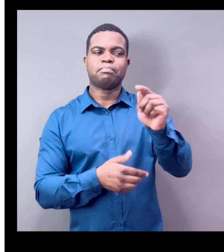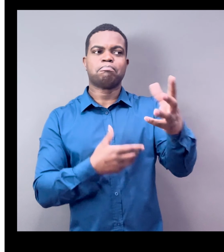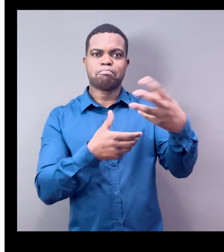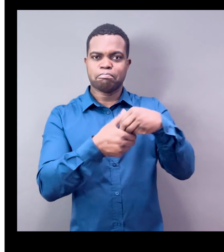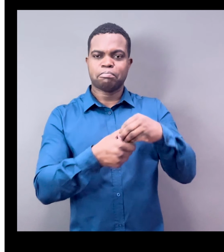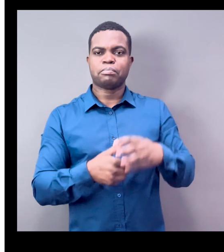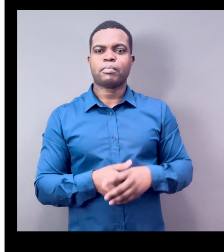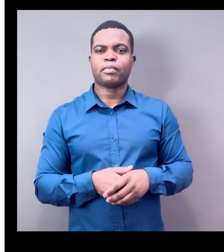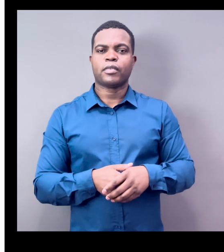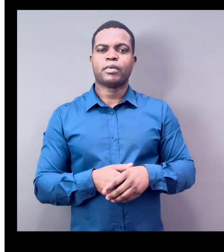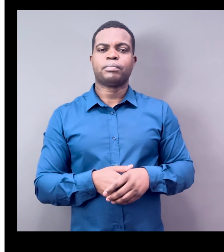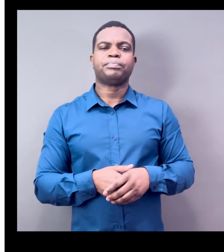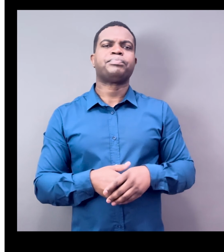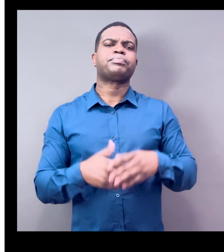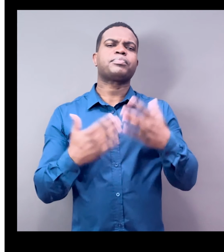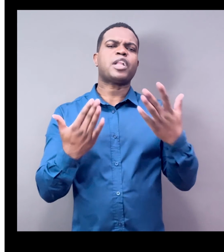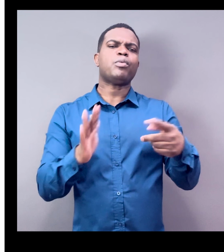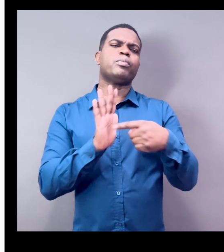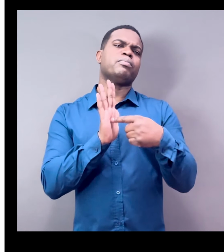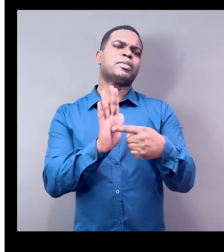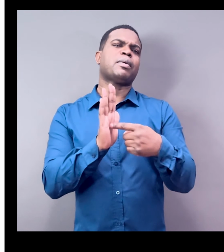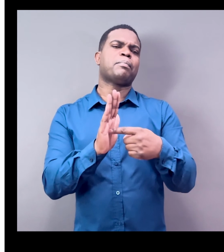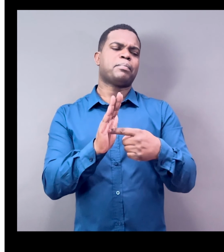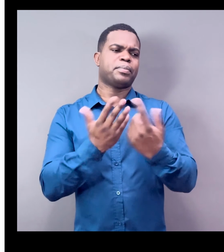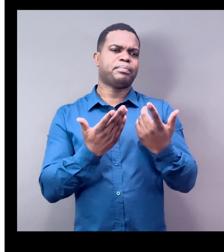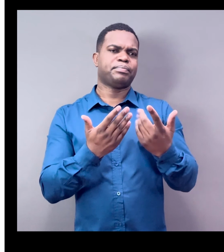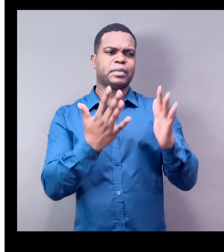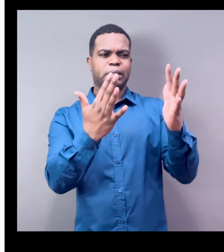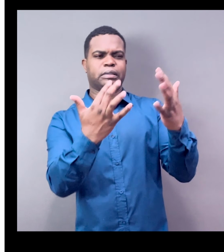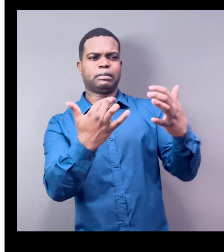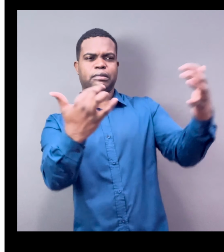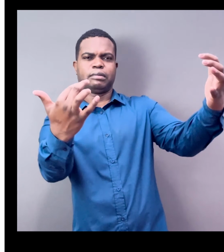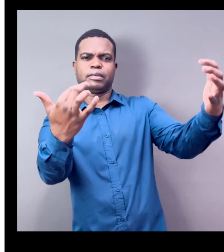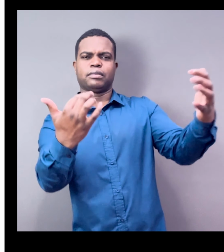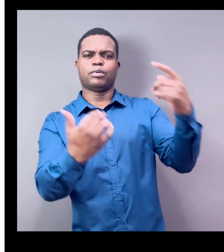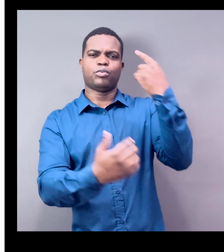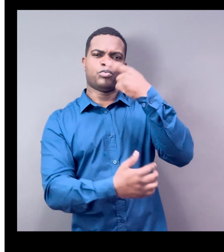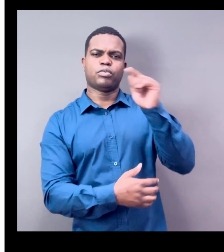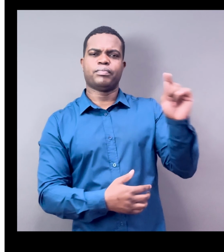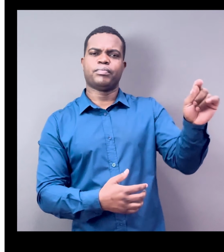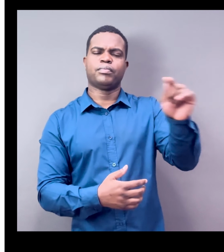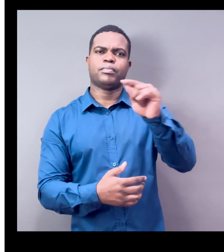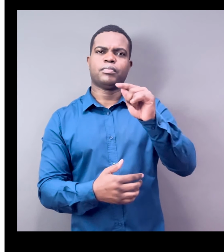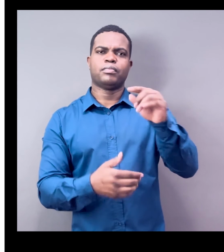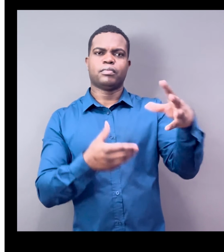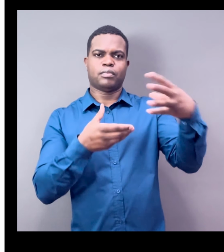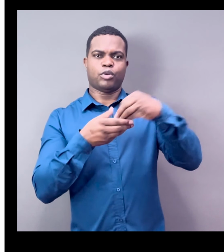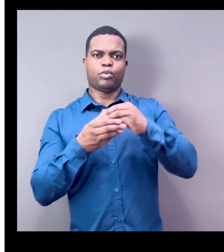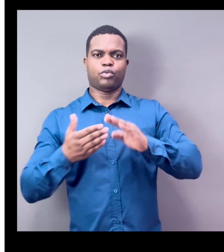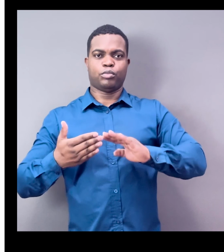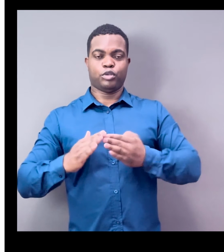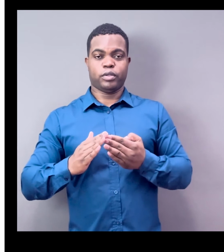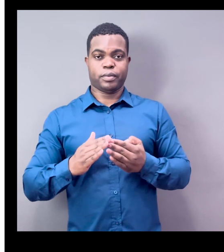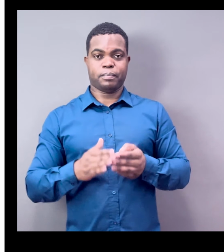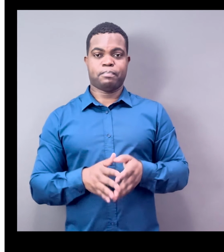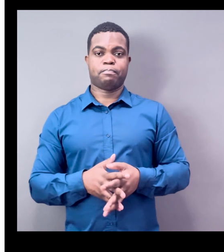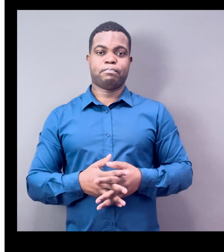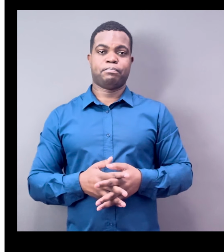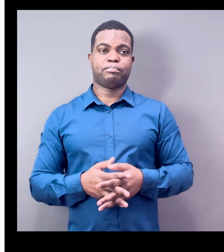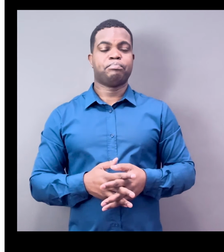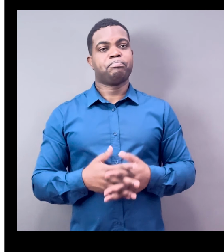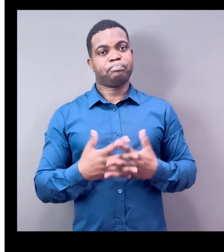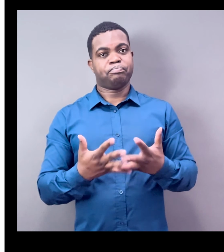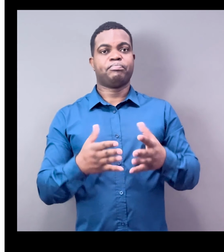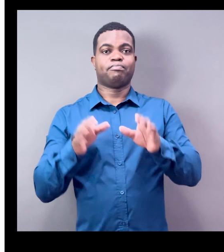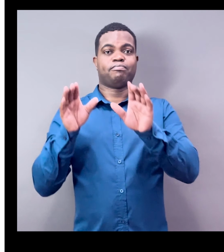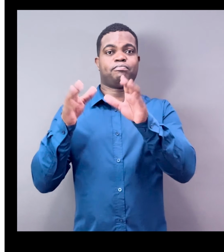efforts. So let's look at examples of target audiences. We have the community residents,